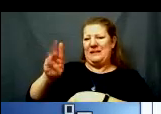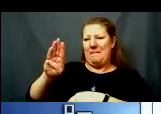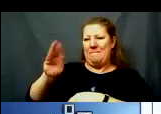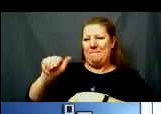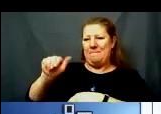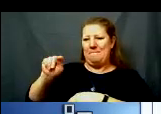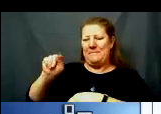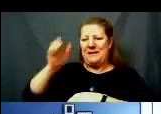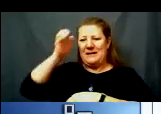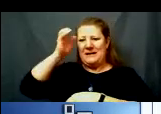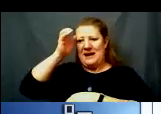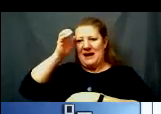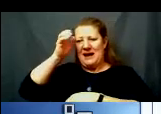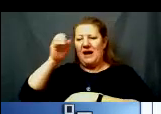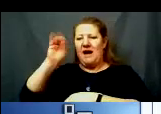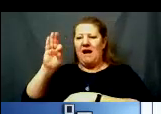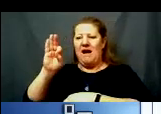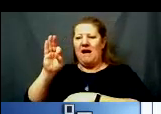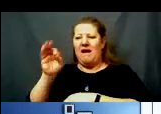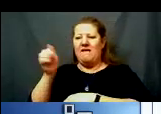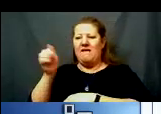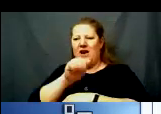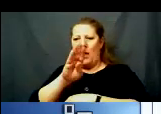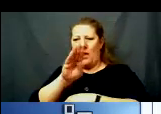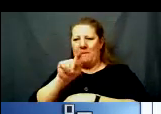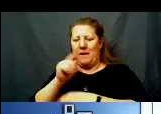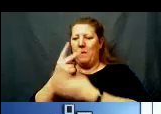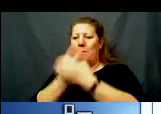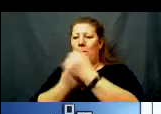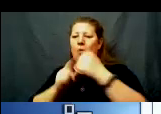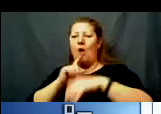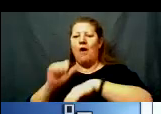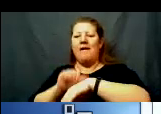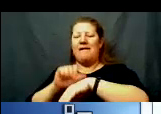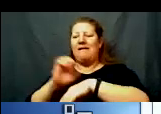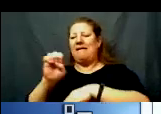of the gray bat, both of whom are endangered species